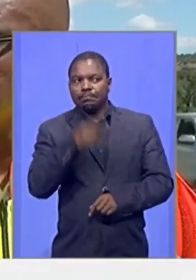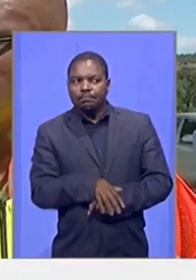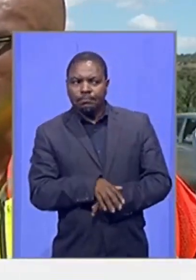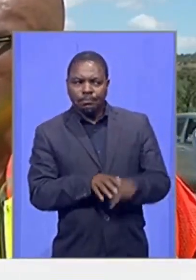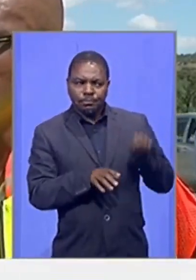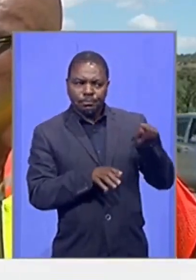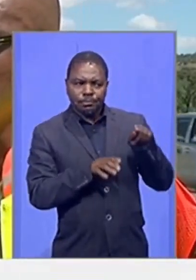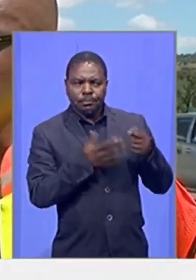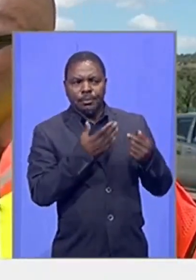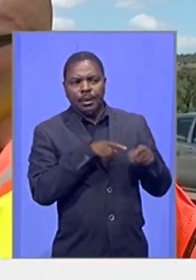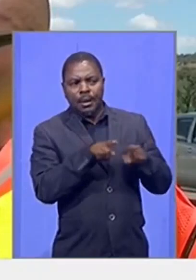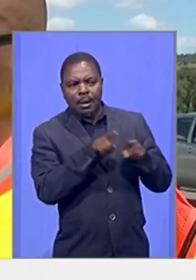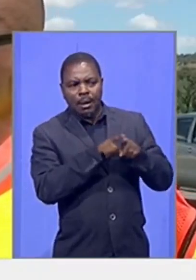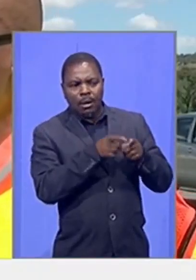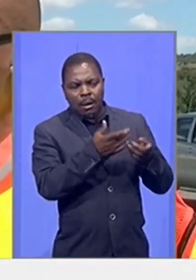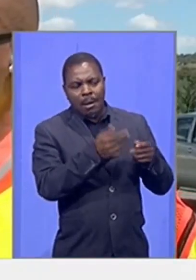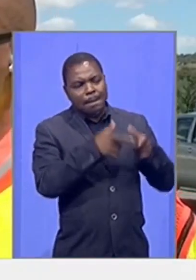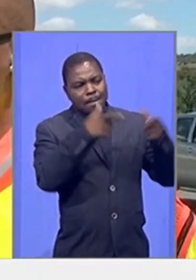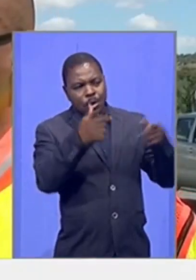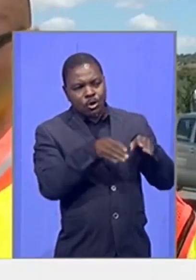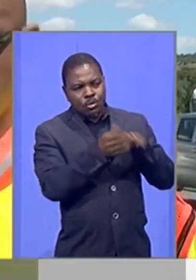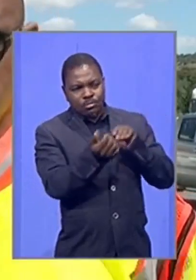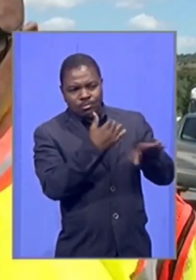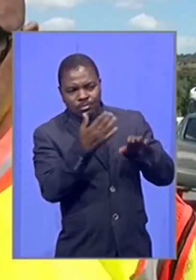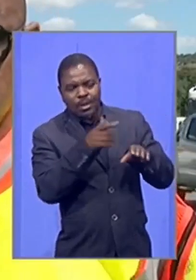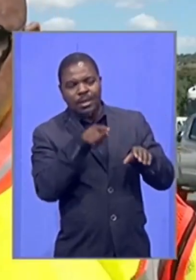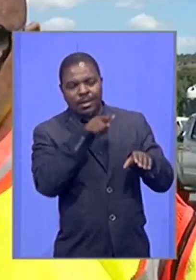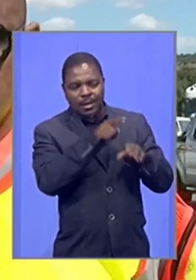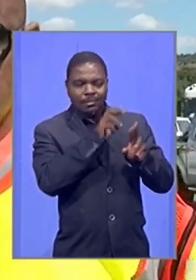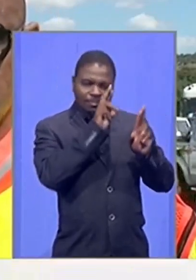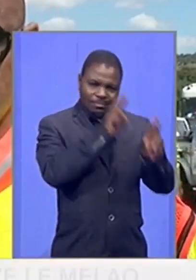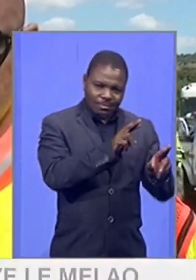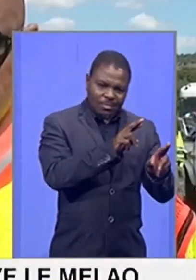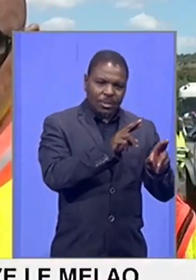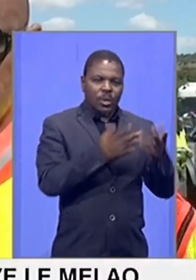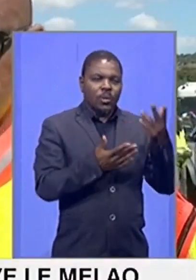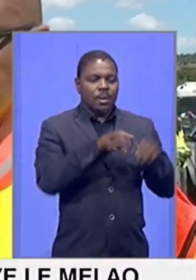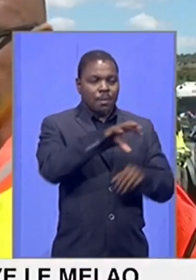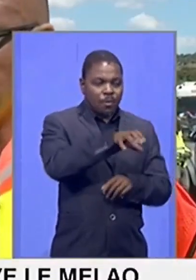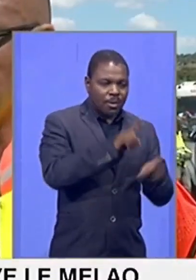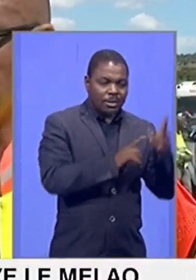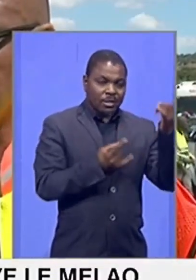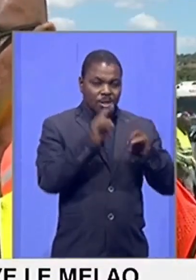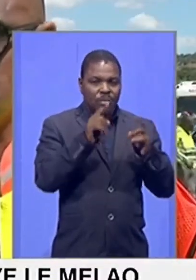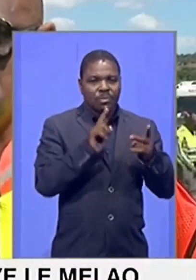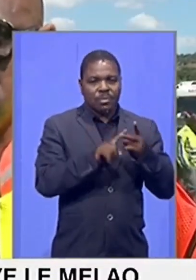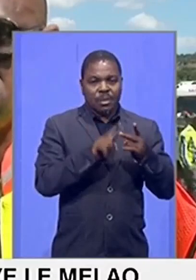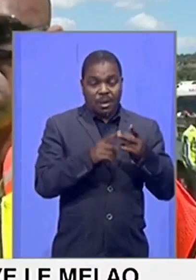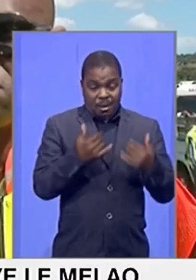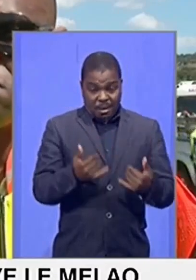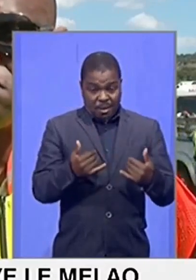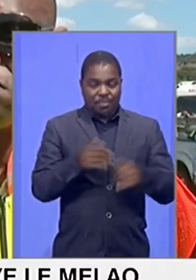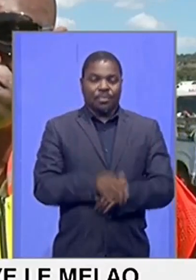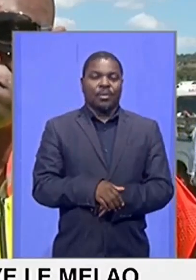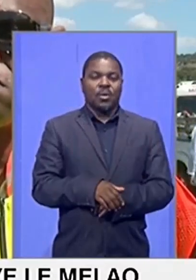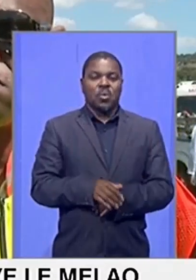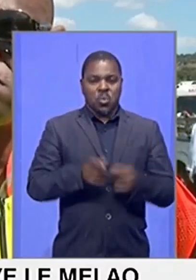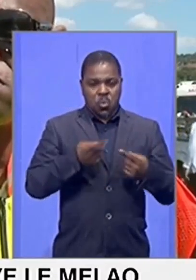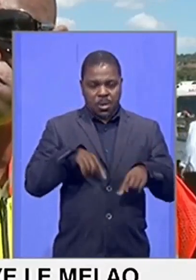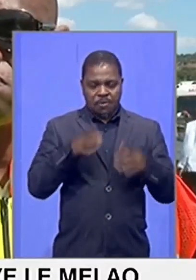the main targeted roads in the province and towns. And this time we